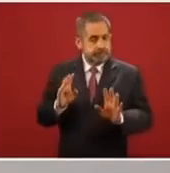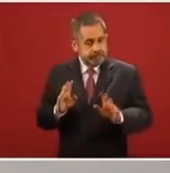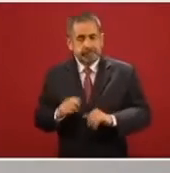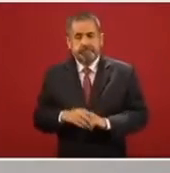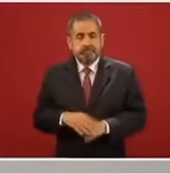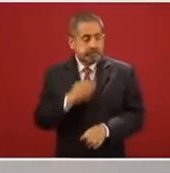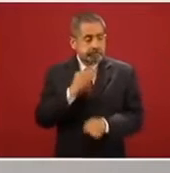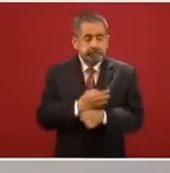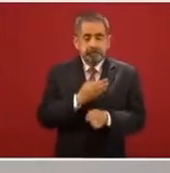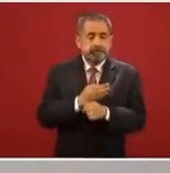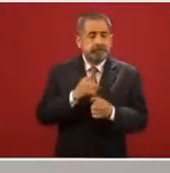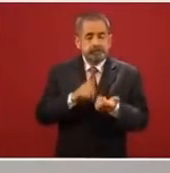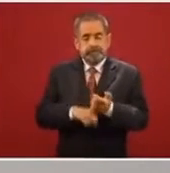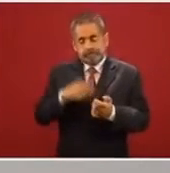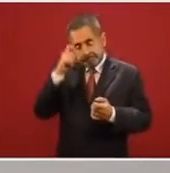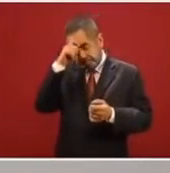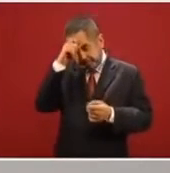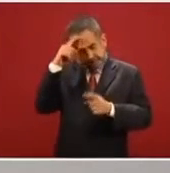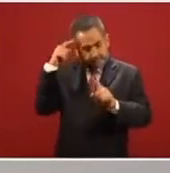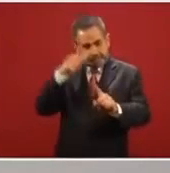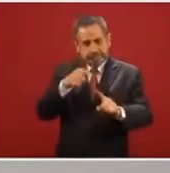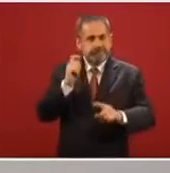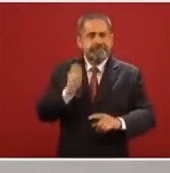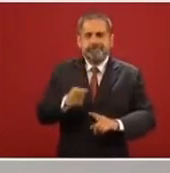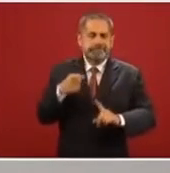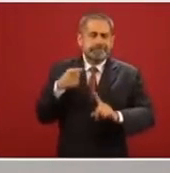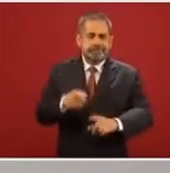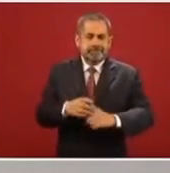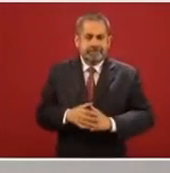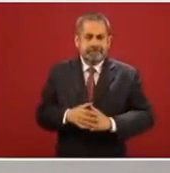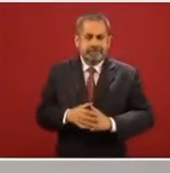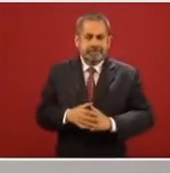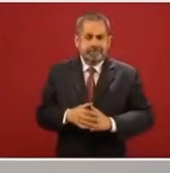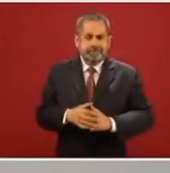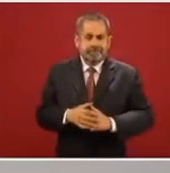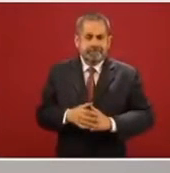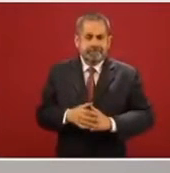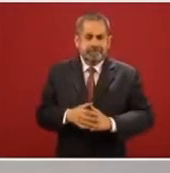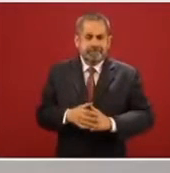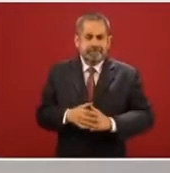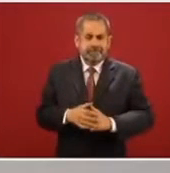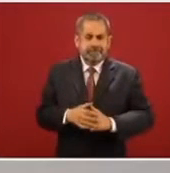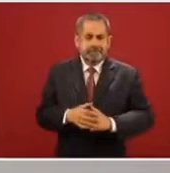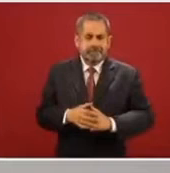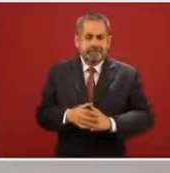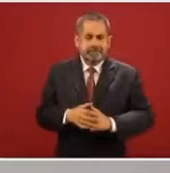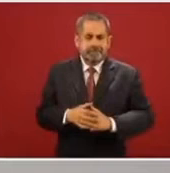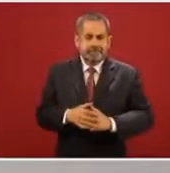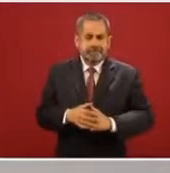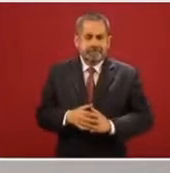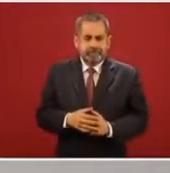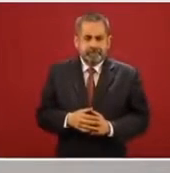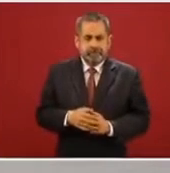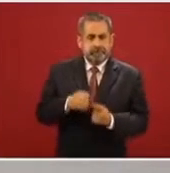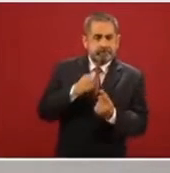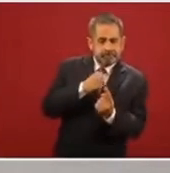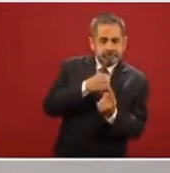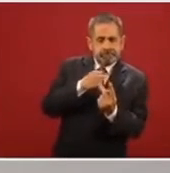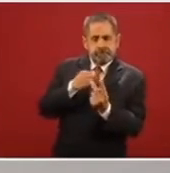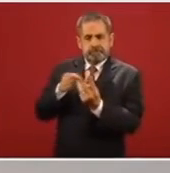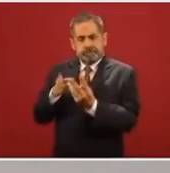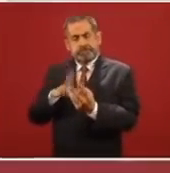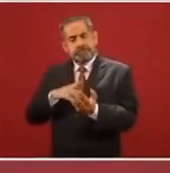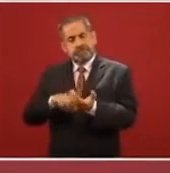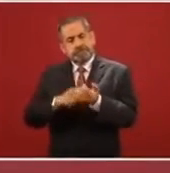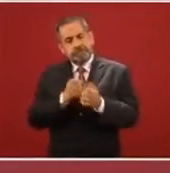goal, el reto principal, no que el único, not the only goal, but the principal one, pero el